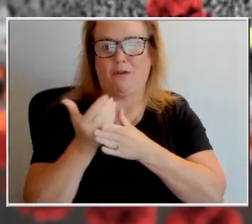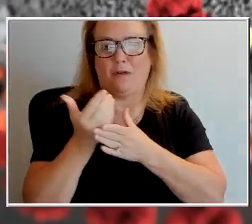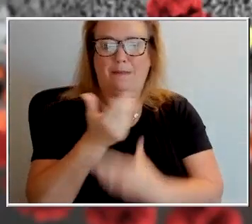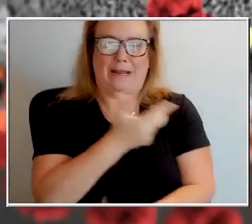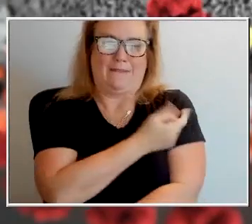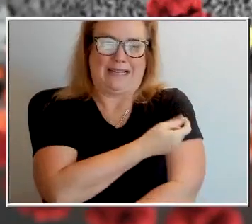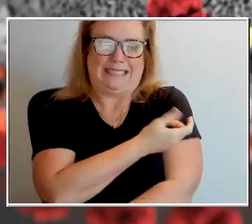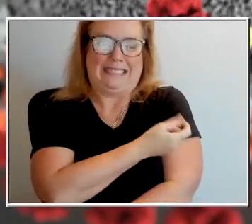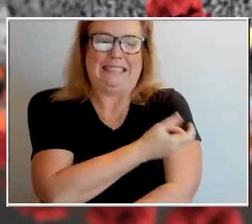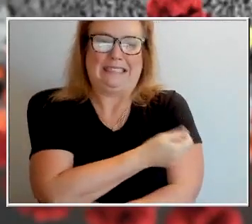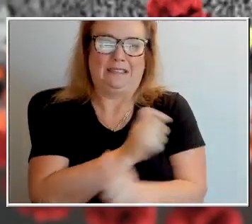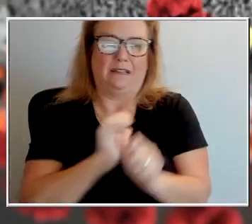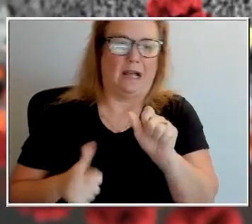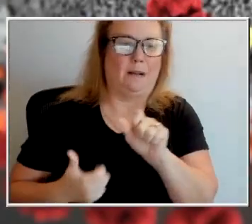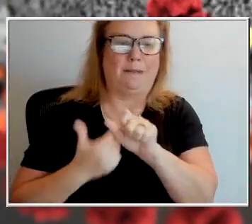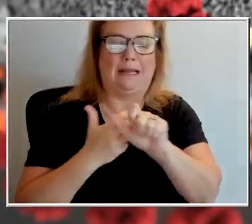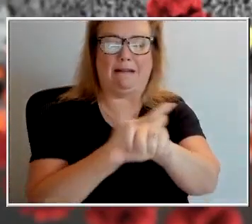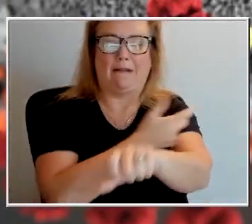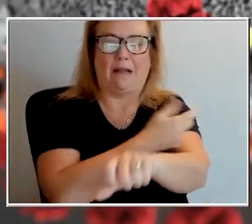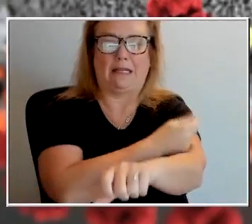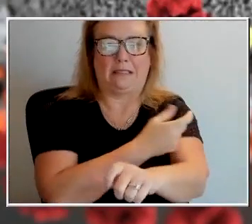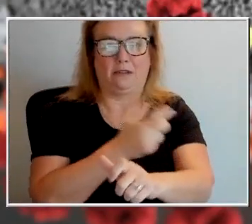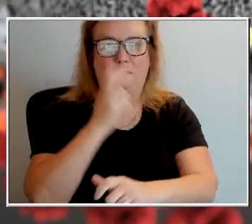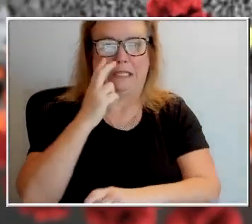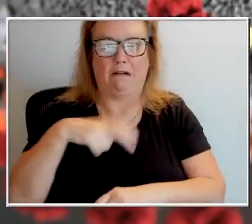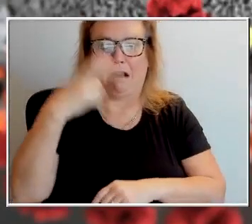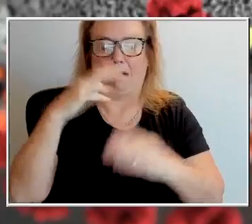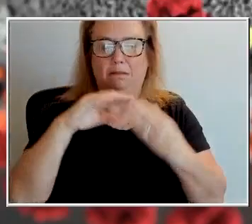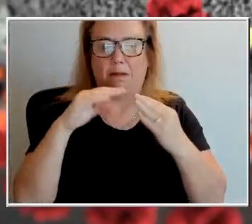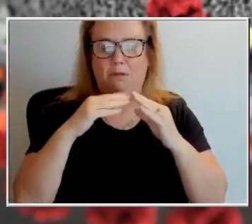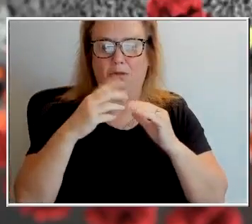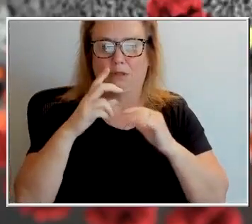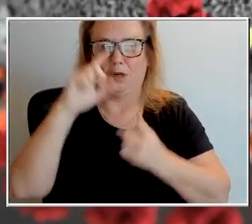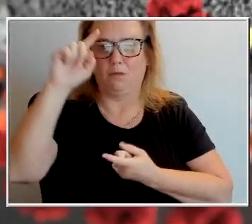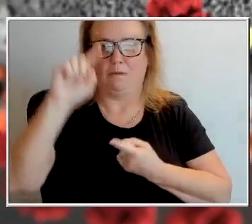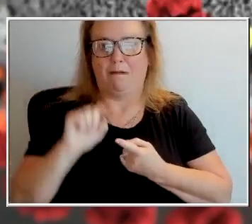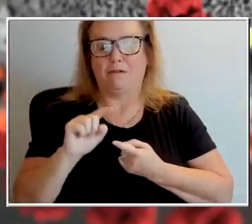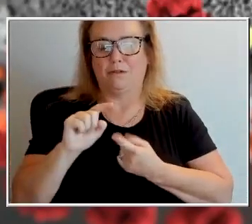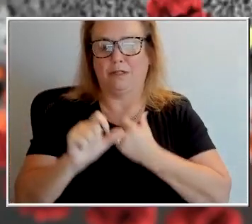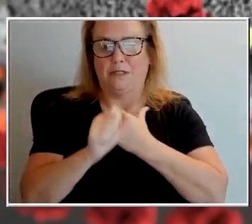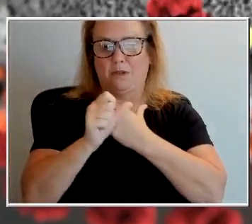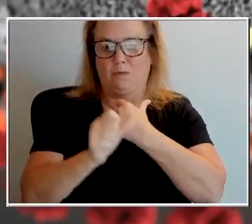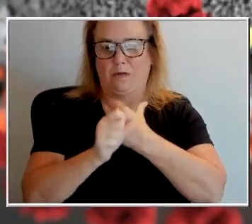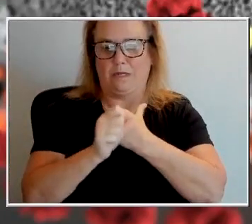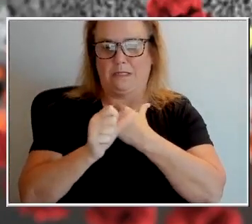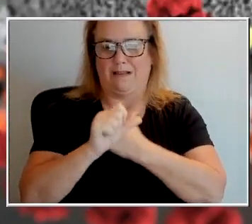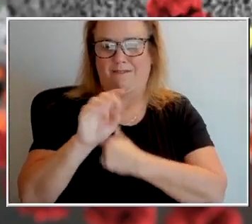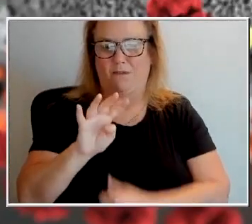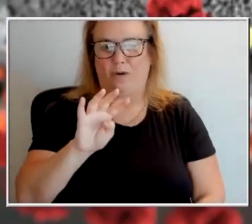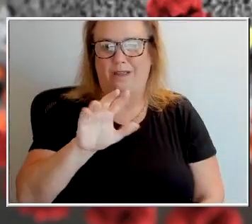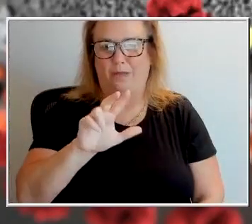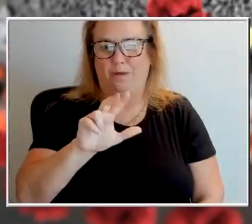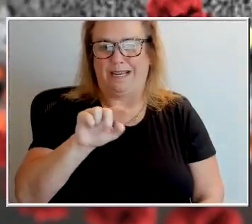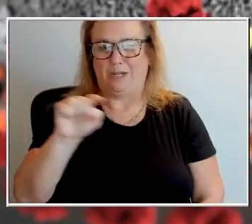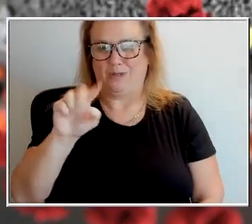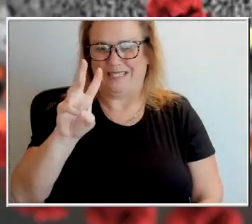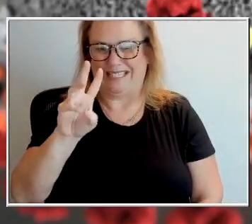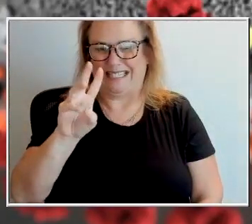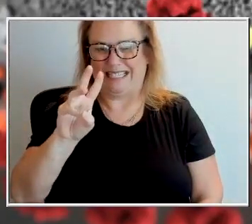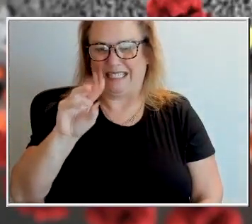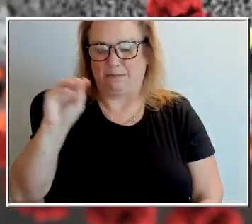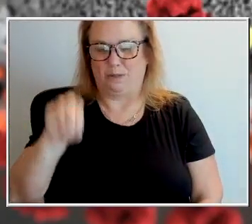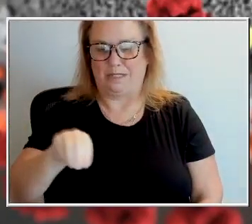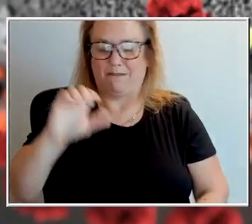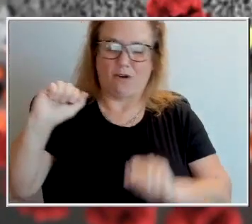see that there is fairly high reduction in risk, 43 to 66% for all age